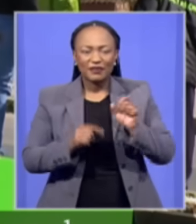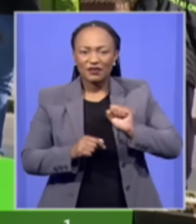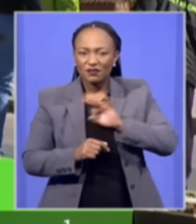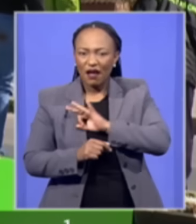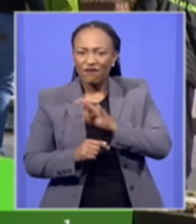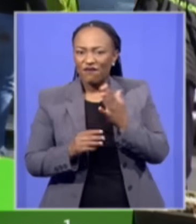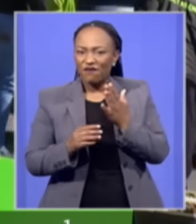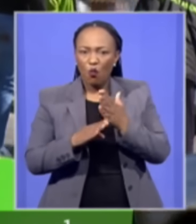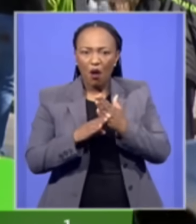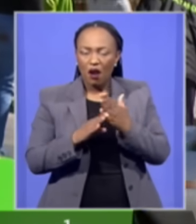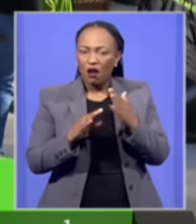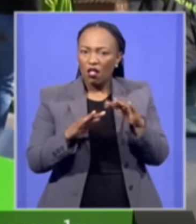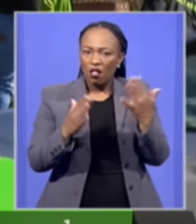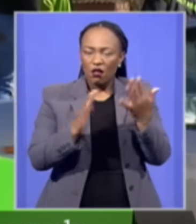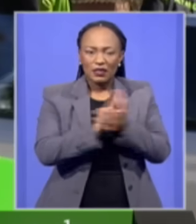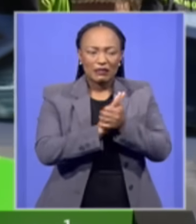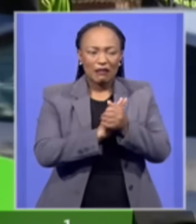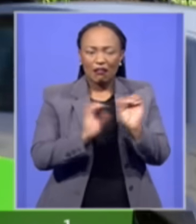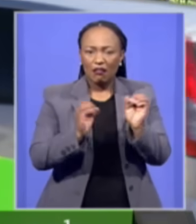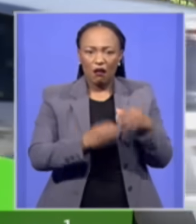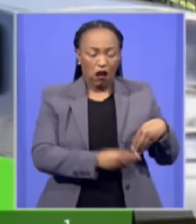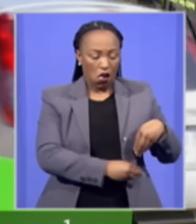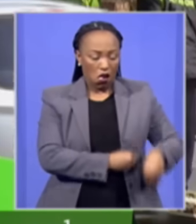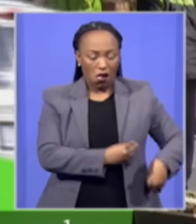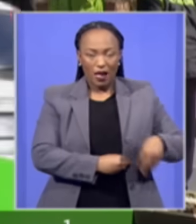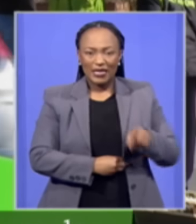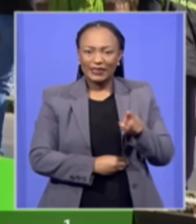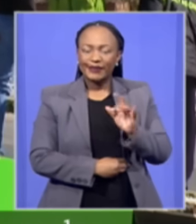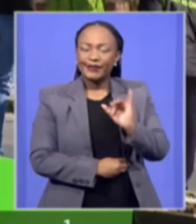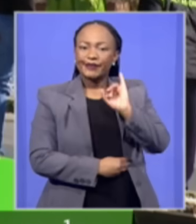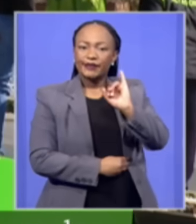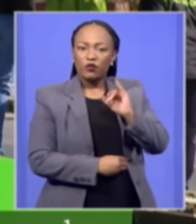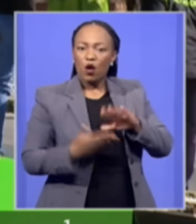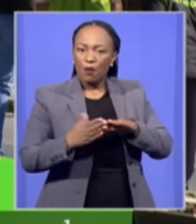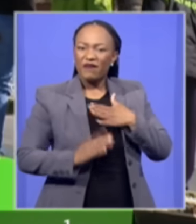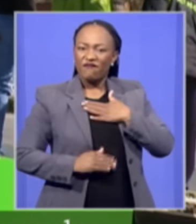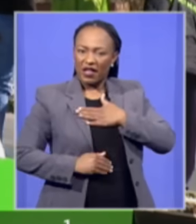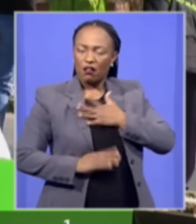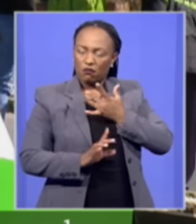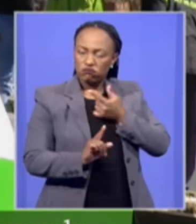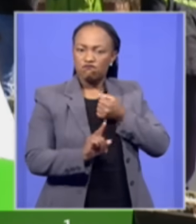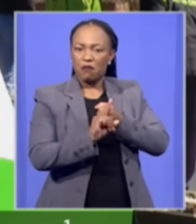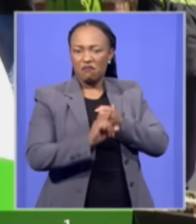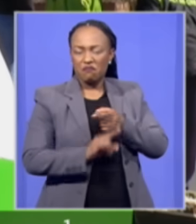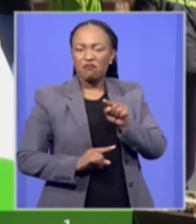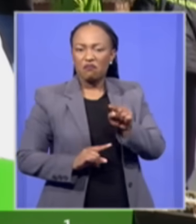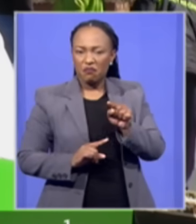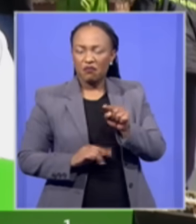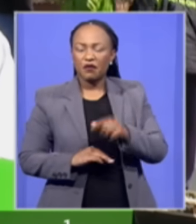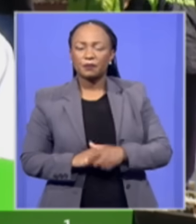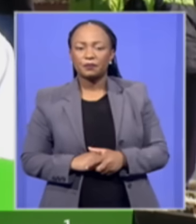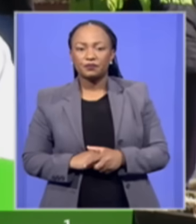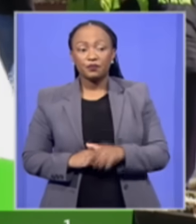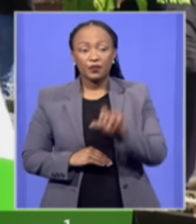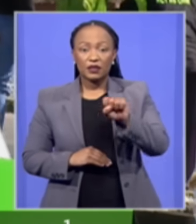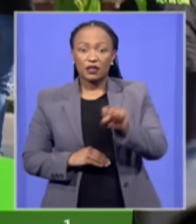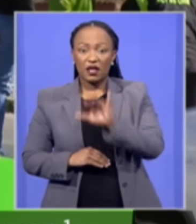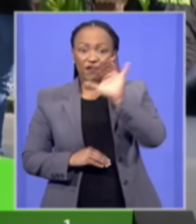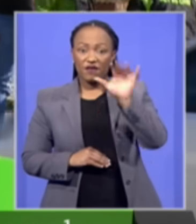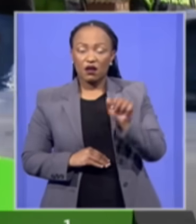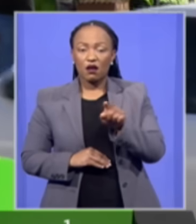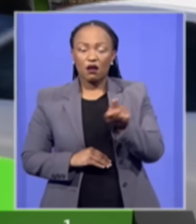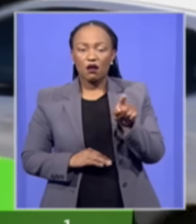and are mostly acute and felt by the communities. Across South Africa, signs of